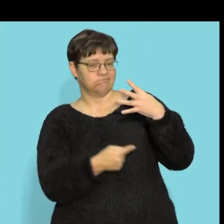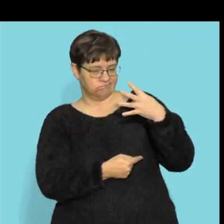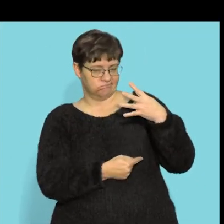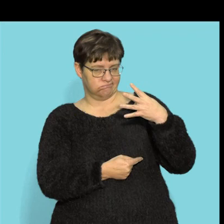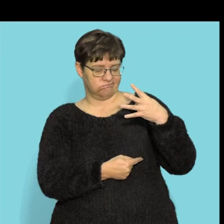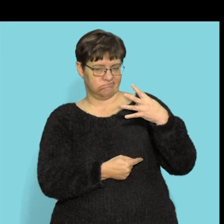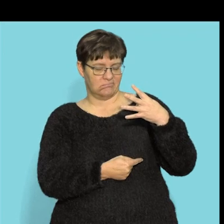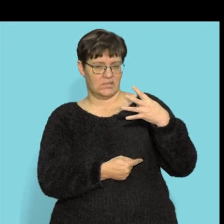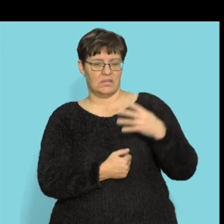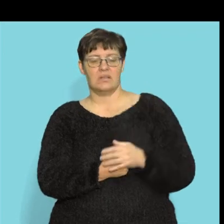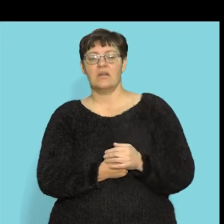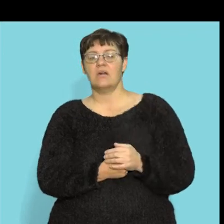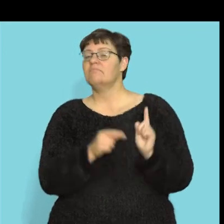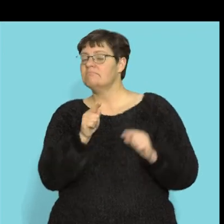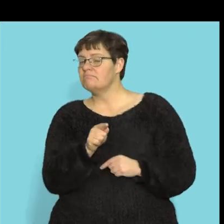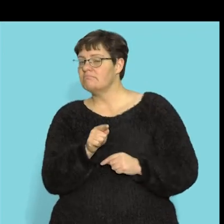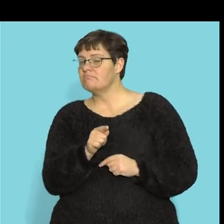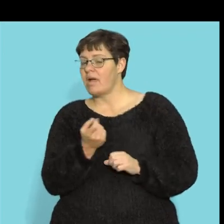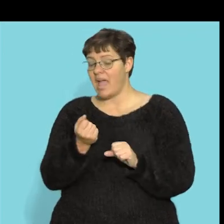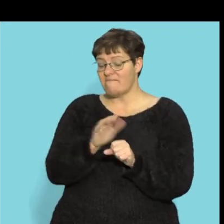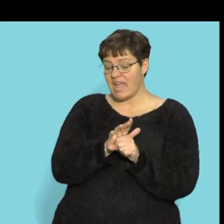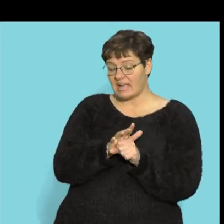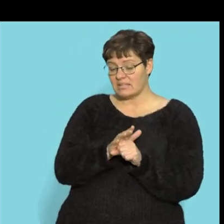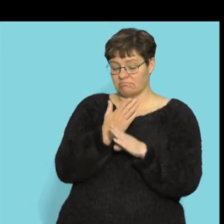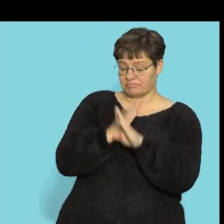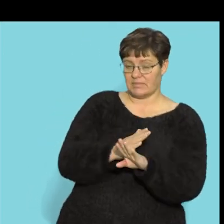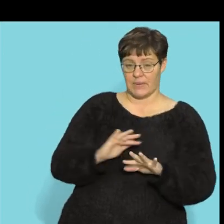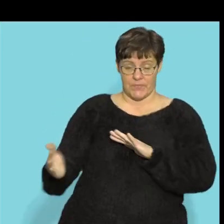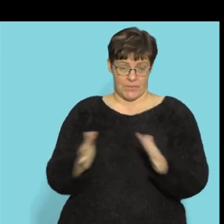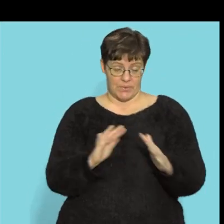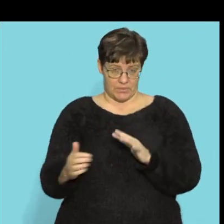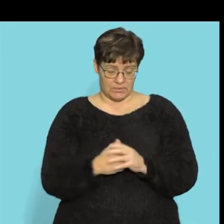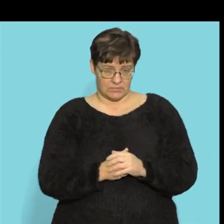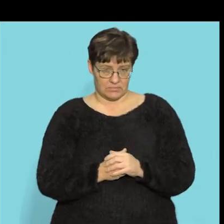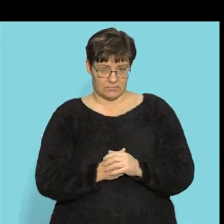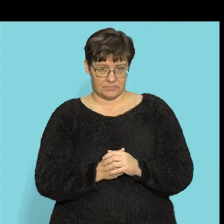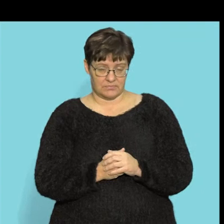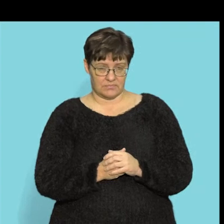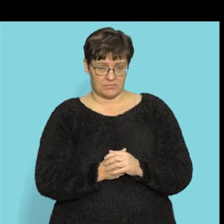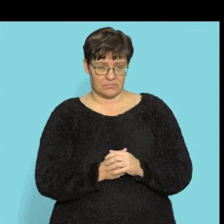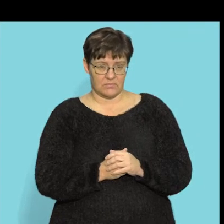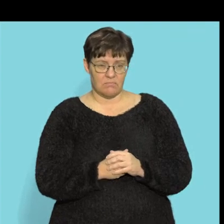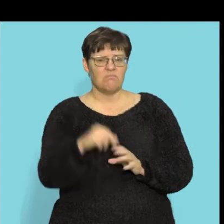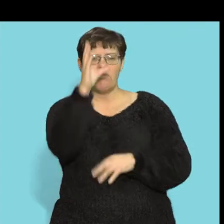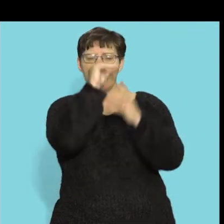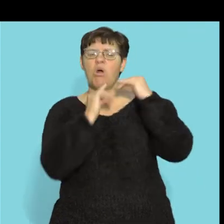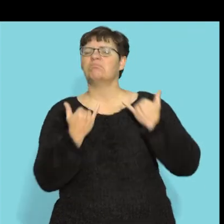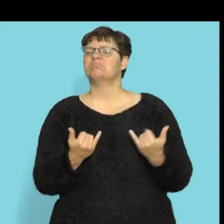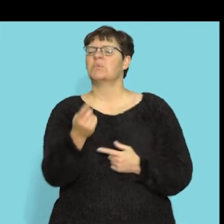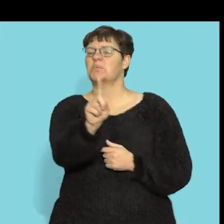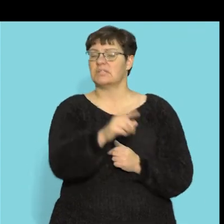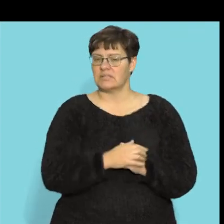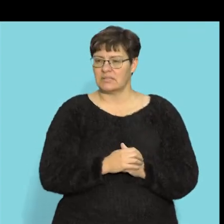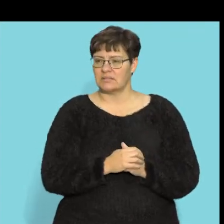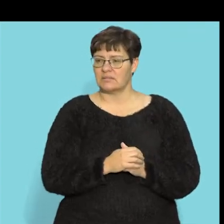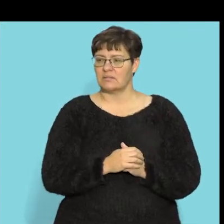4 factors one way or the other in terms of how they affect resistance. But what is it that we take away from this discussion